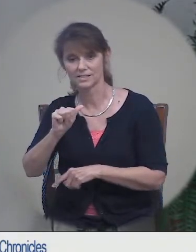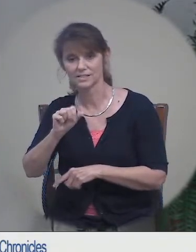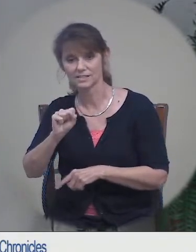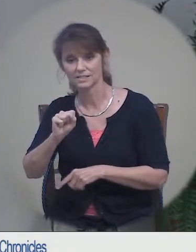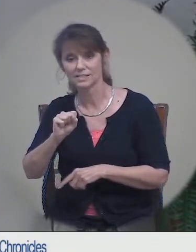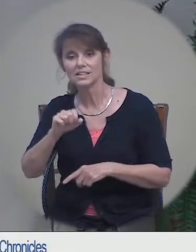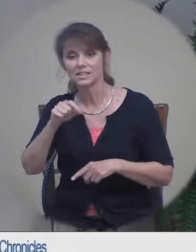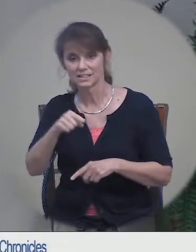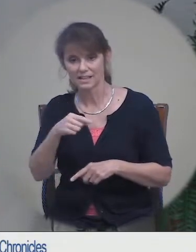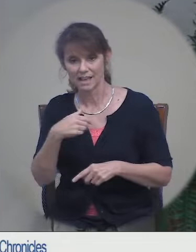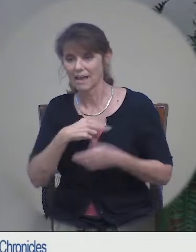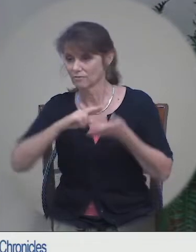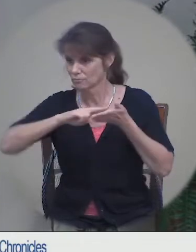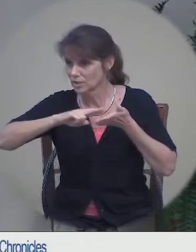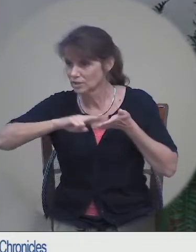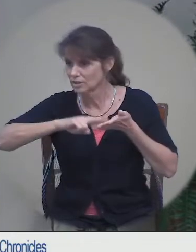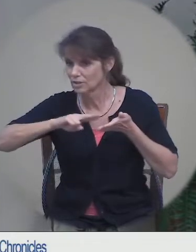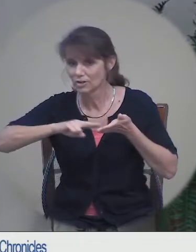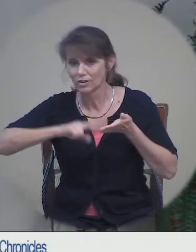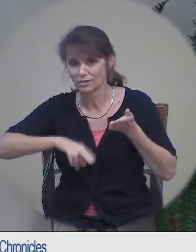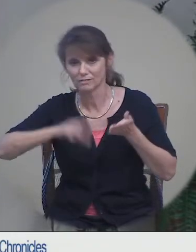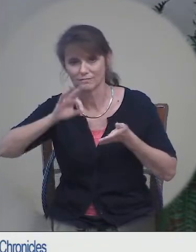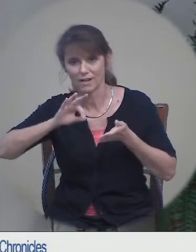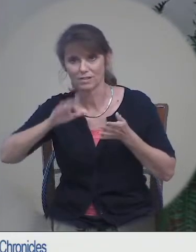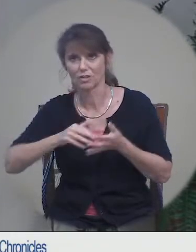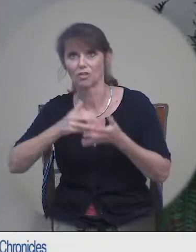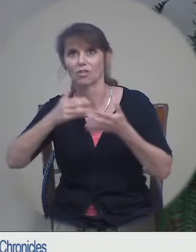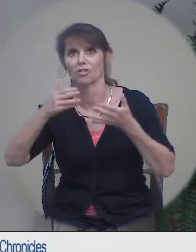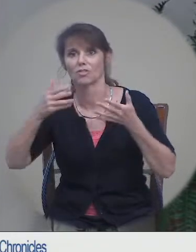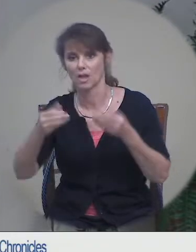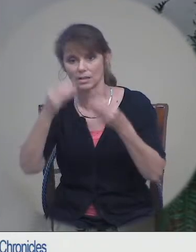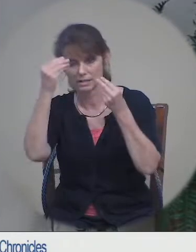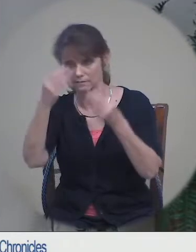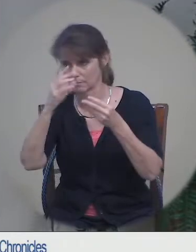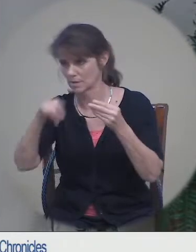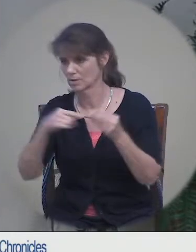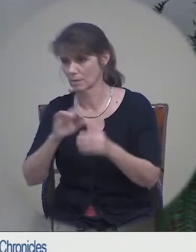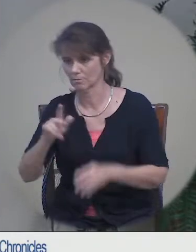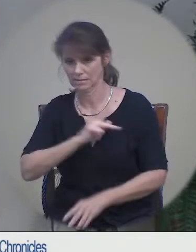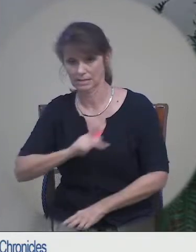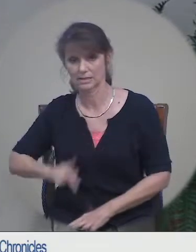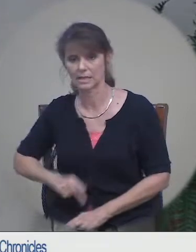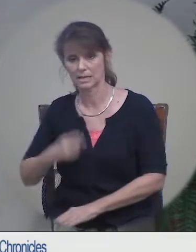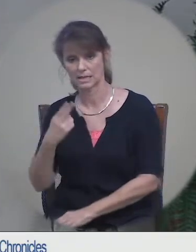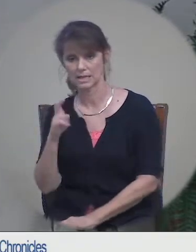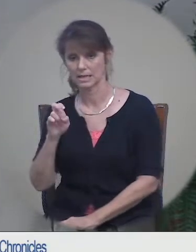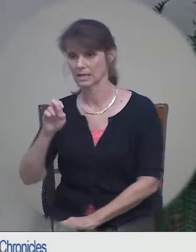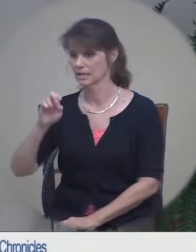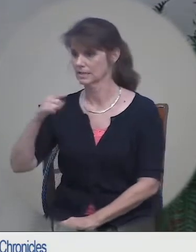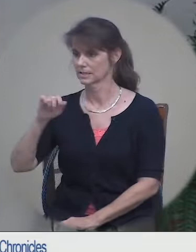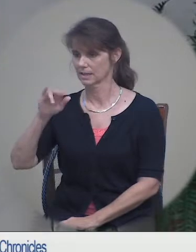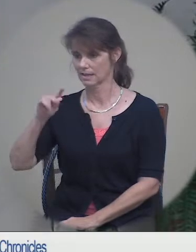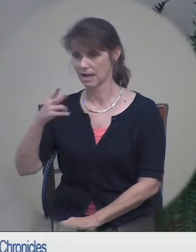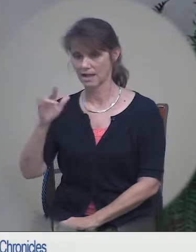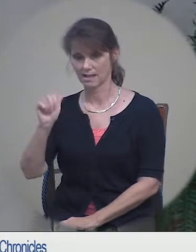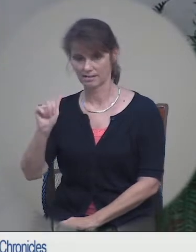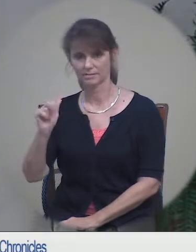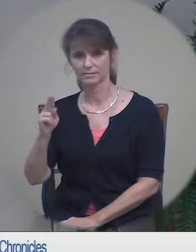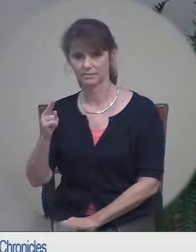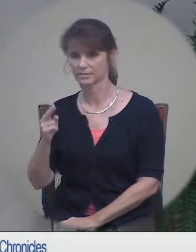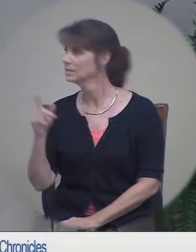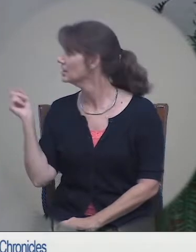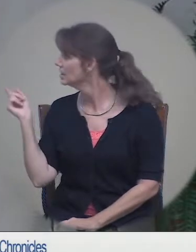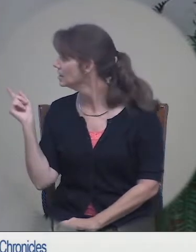of archaeological information about this king and his reign. But the reason we're going to spend 2 weeks